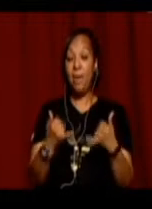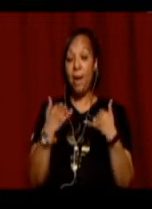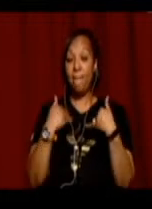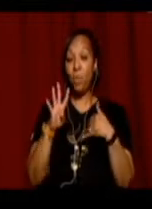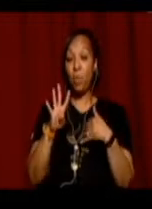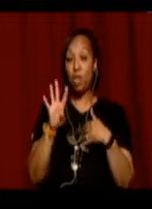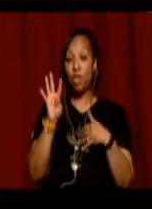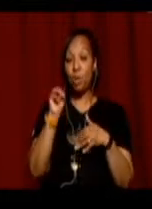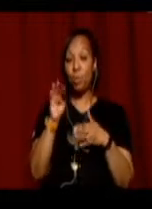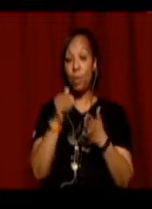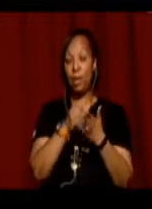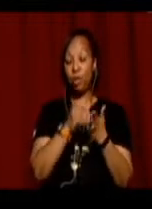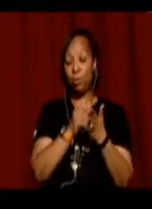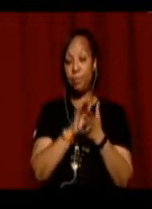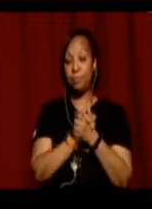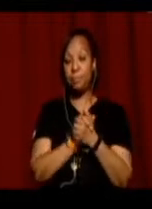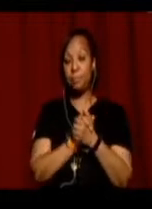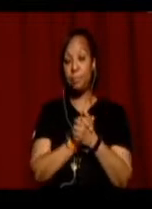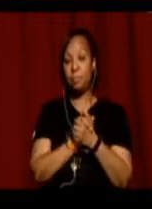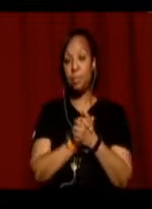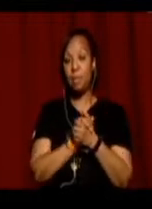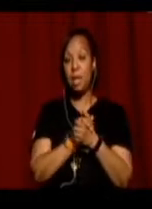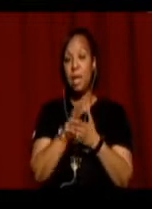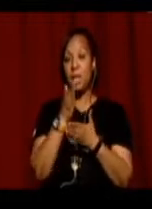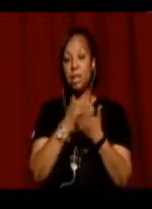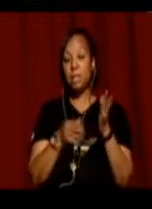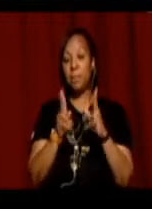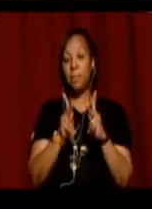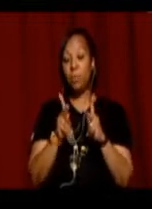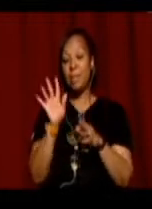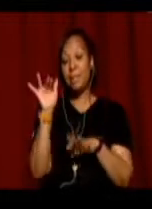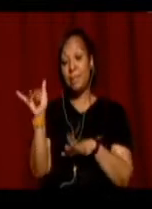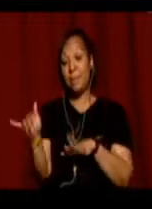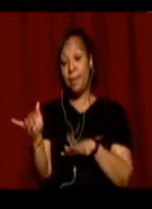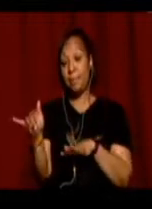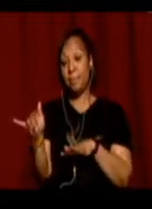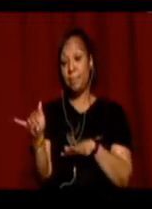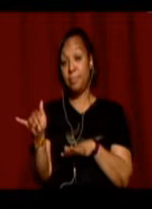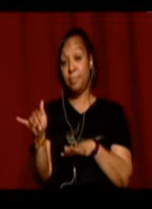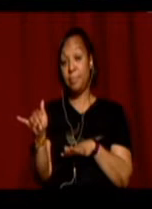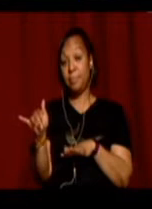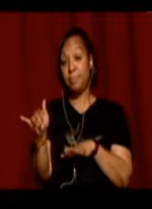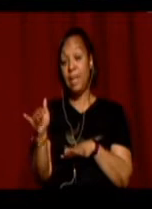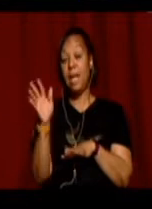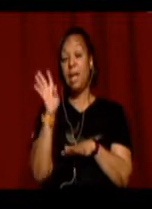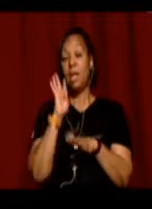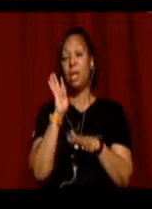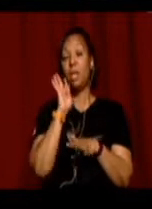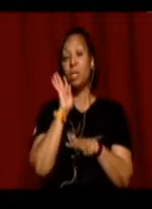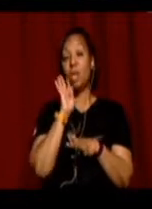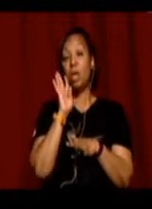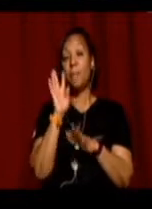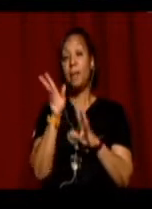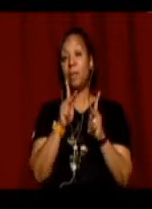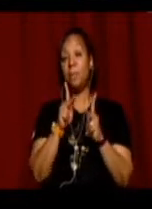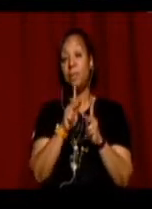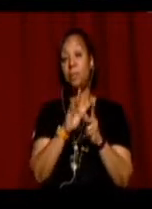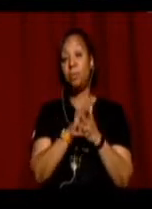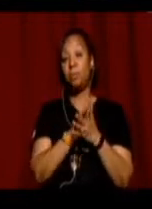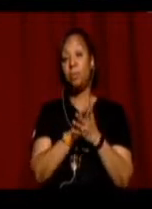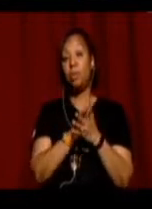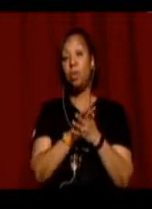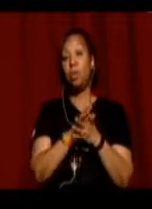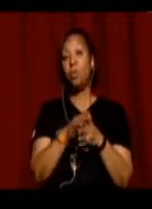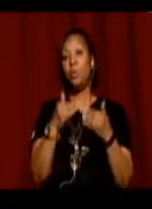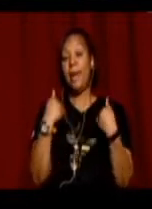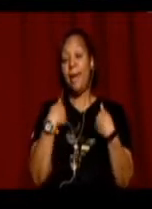jail. But there's some people who need to stay in jail. Let's talk about some of the people who've succumbed to